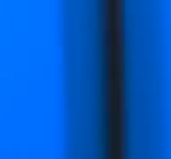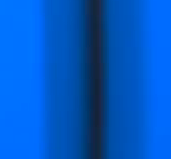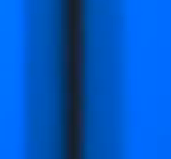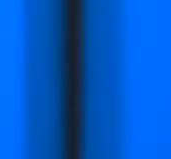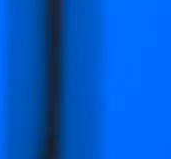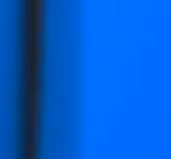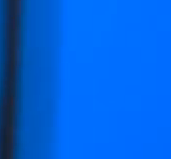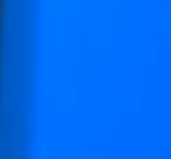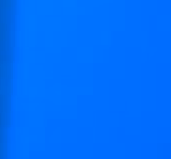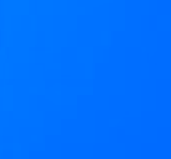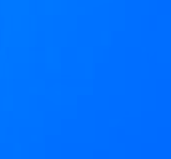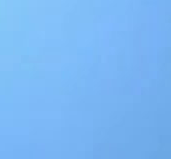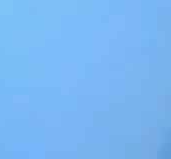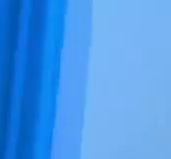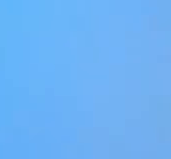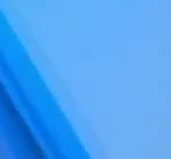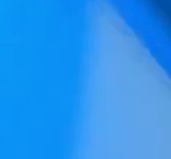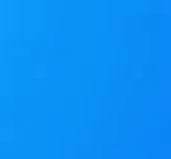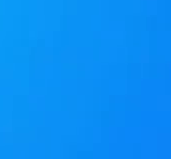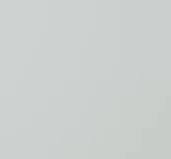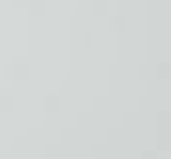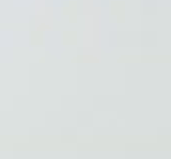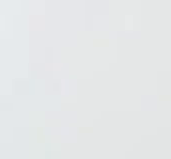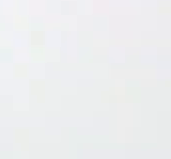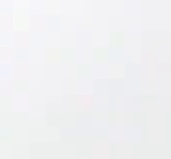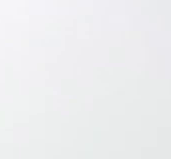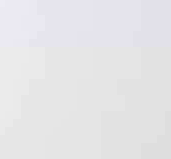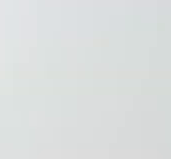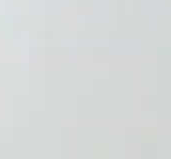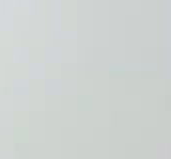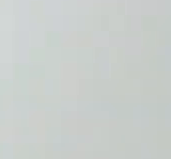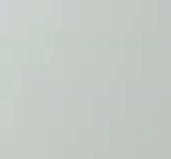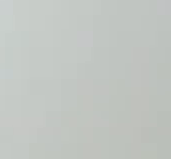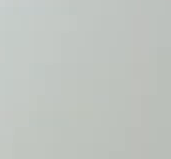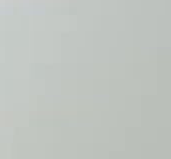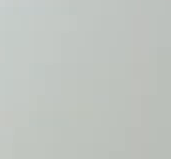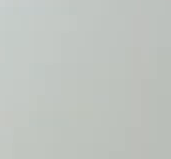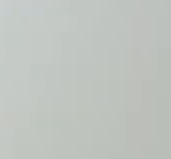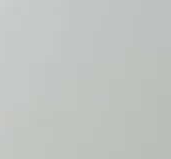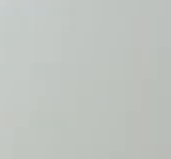ZNS Total Sports is brought to you by Fourth Terrace Diagnostic Center.